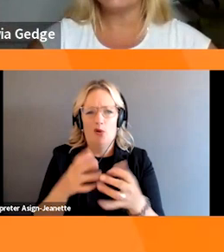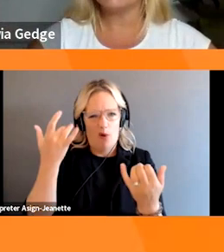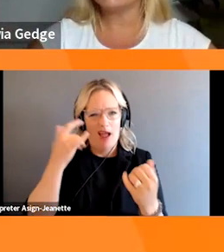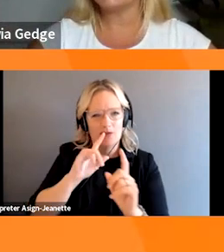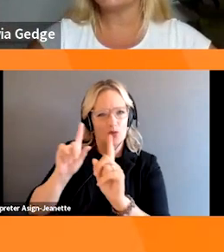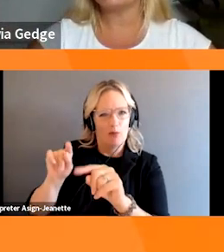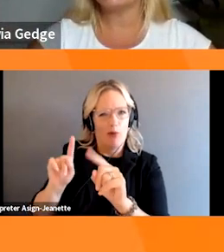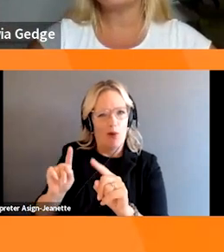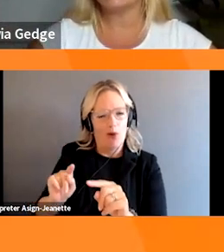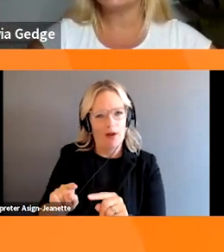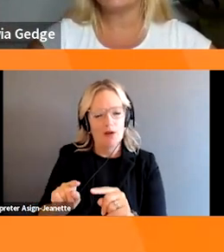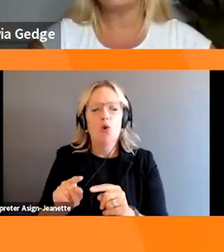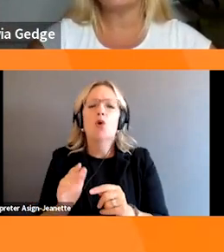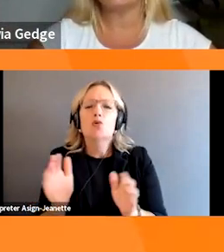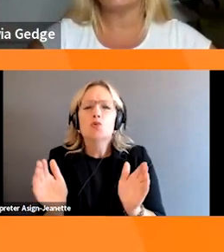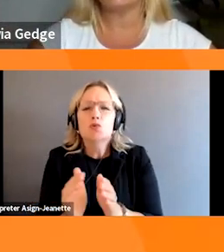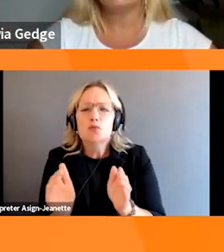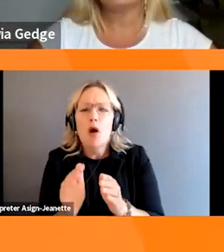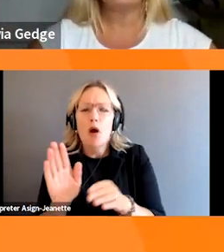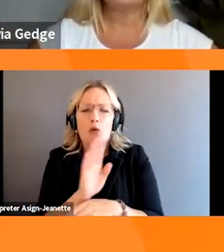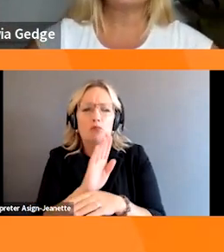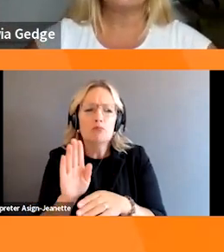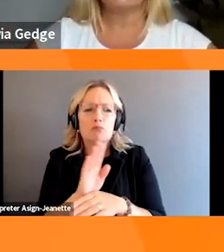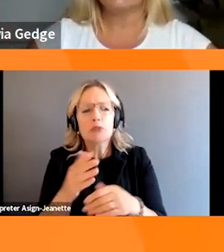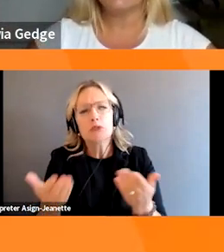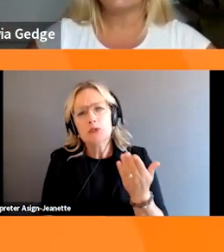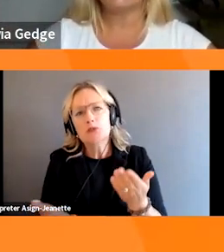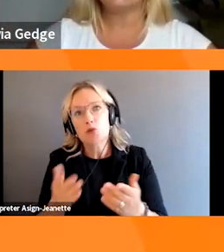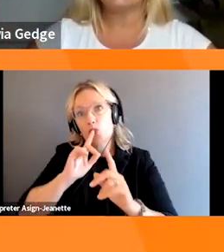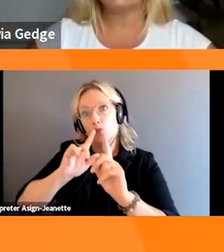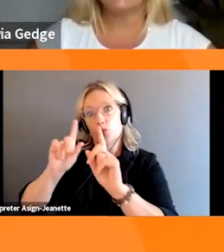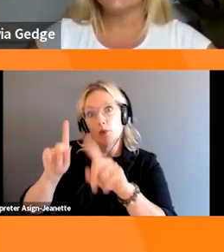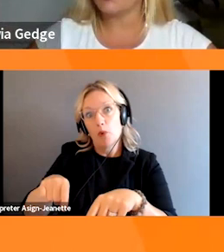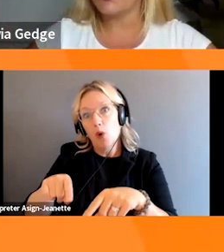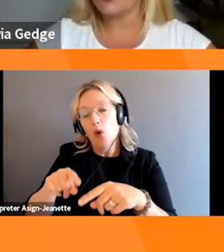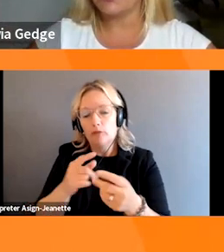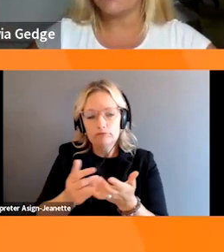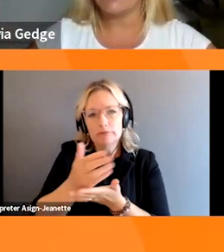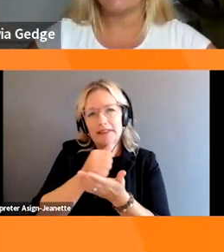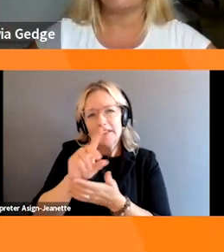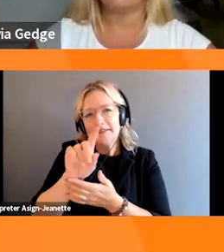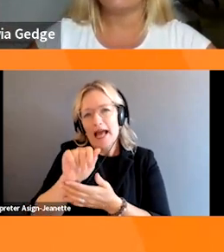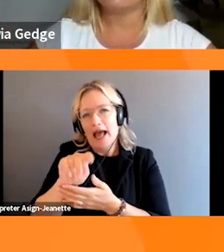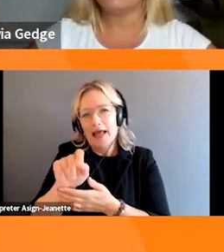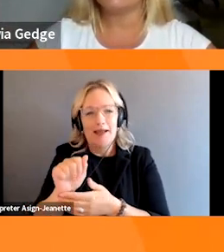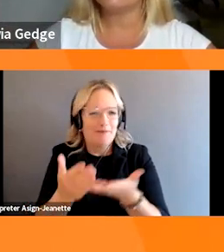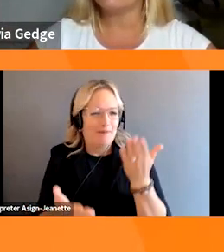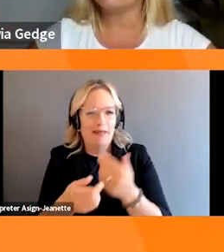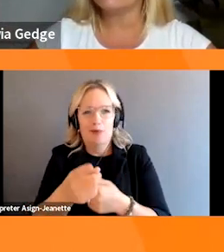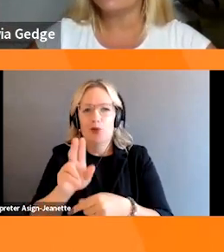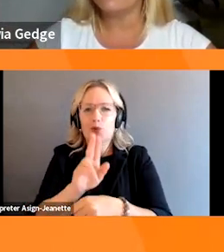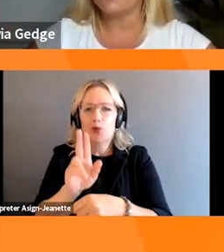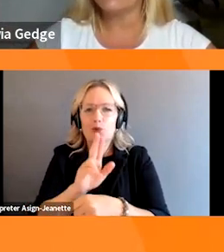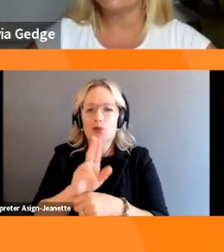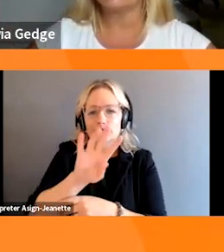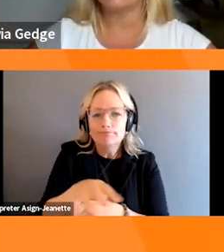smaller organization, the data collection and reporting, that might be something that you do in a spreadsheet, and you might be tying